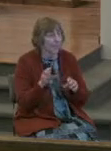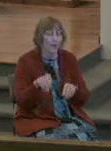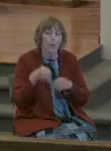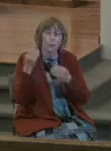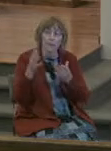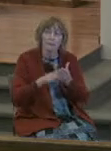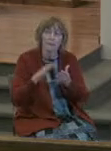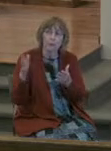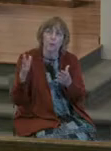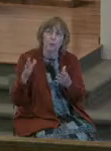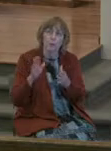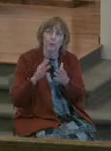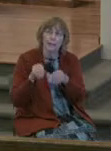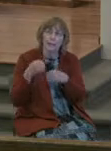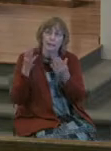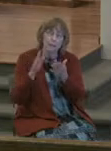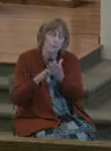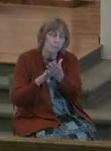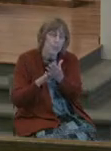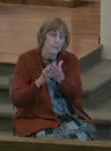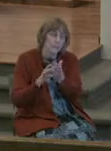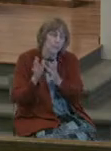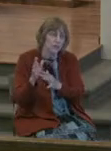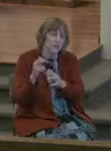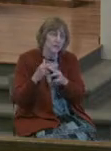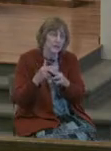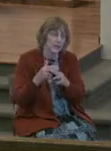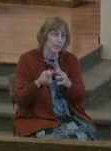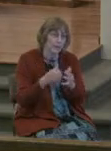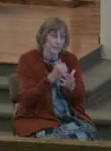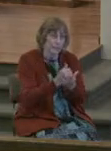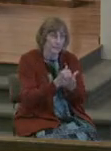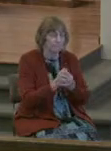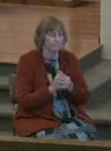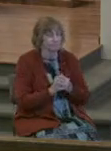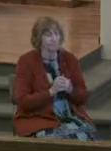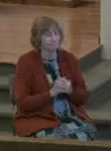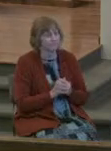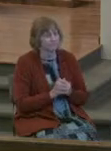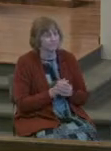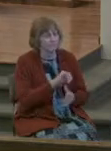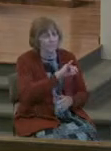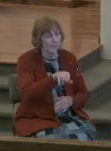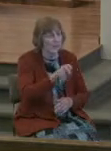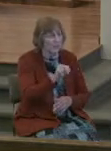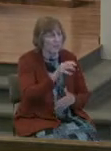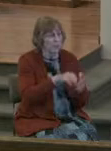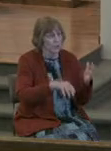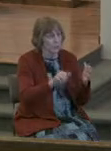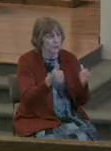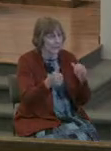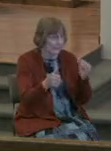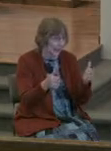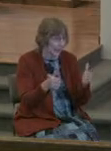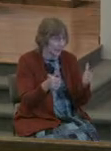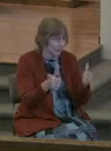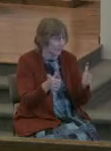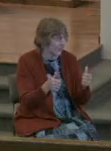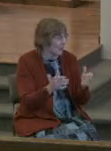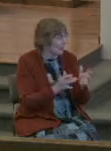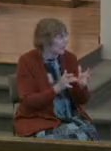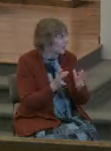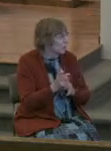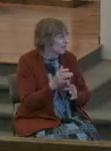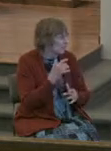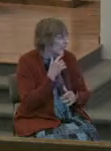glory for that. We give you the praise. In Jesus' name, amen. John chapter 10, verse 10. And Jesus